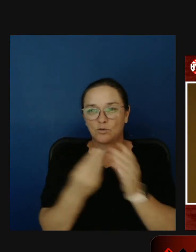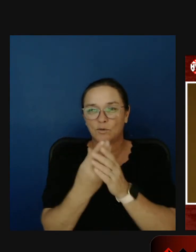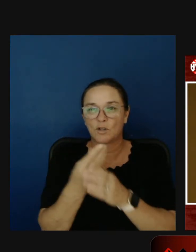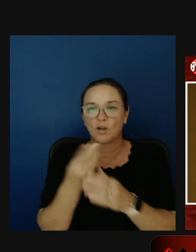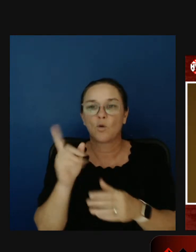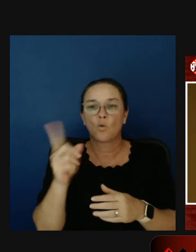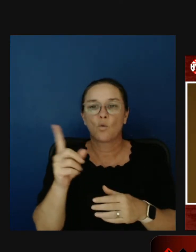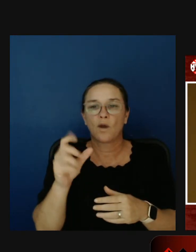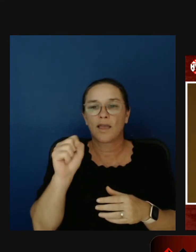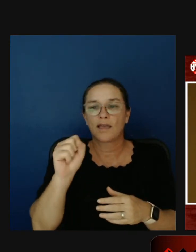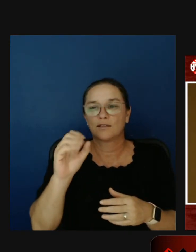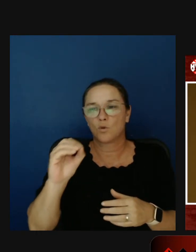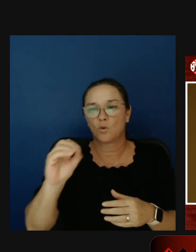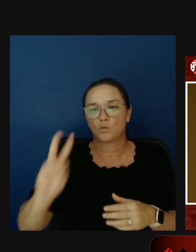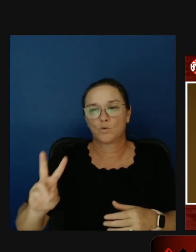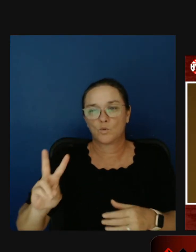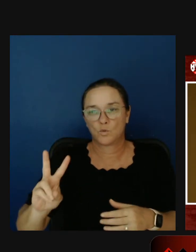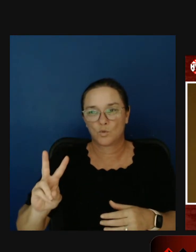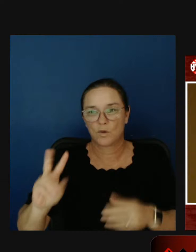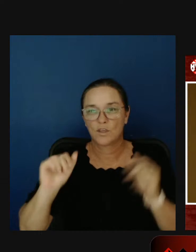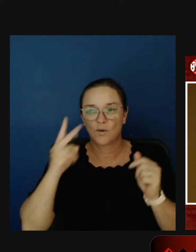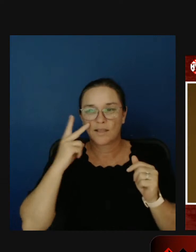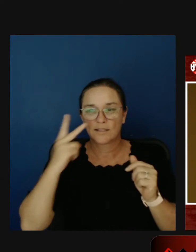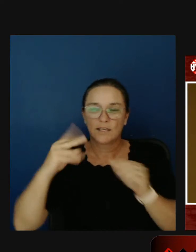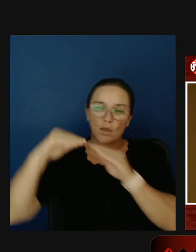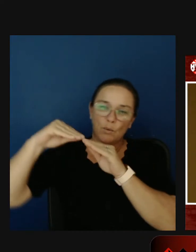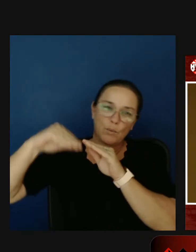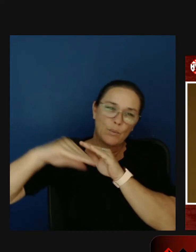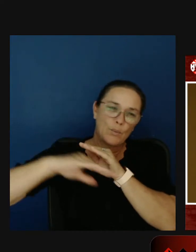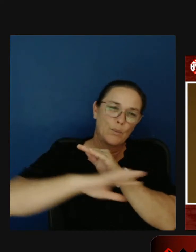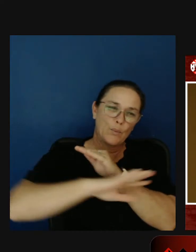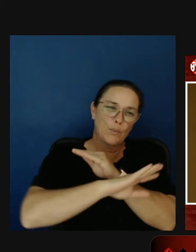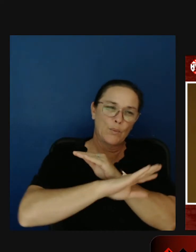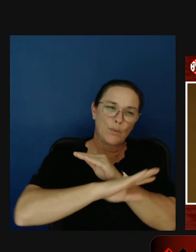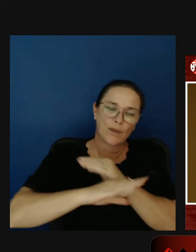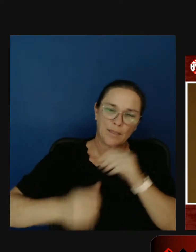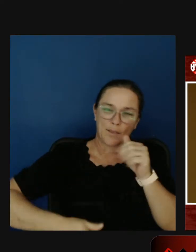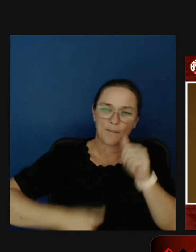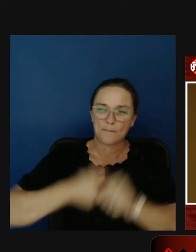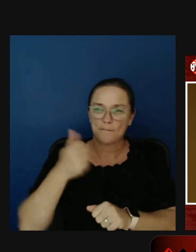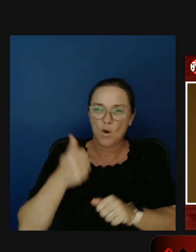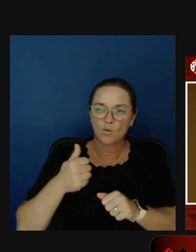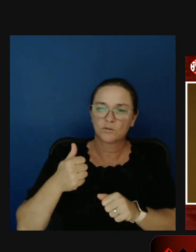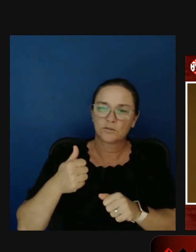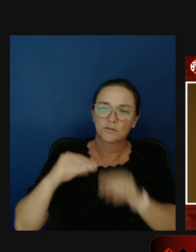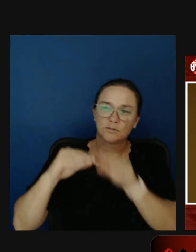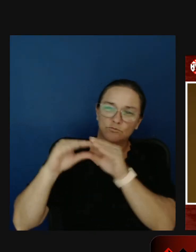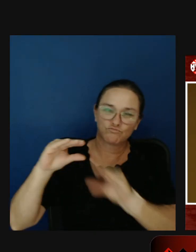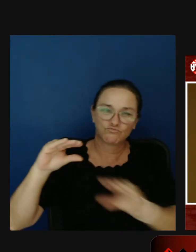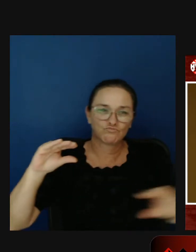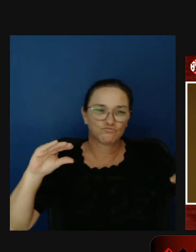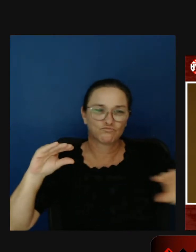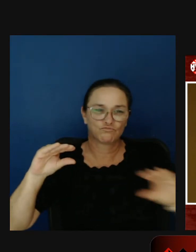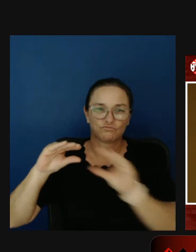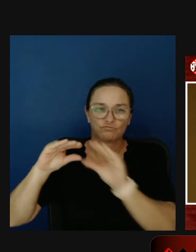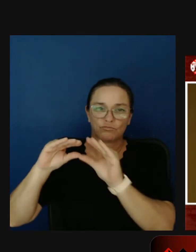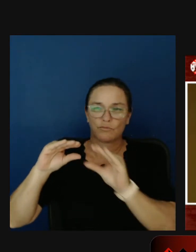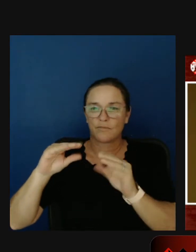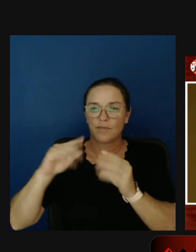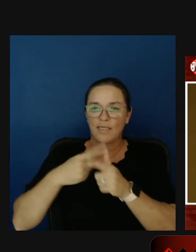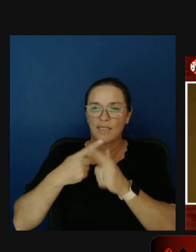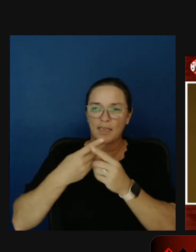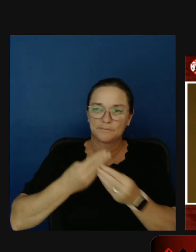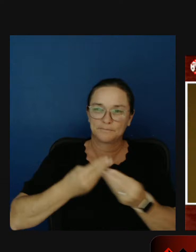going. So here you can see the highest concentrations of sulfur coming around the south part of the island here and kind of